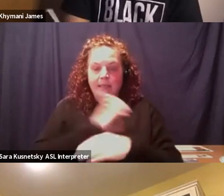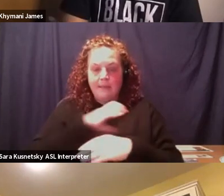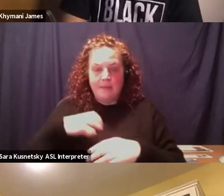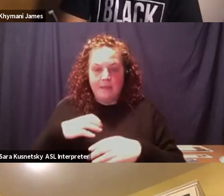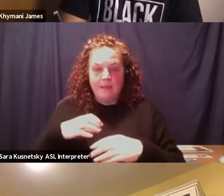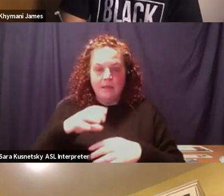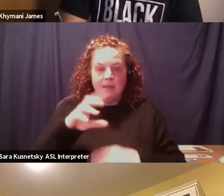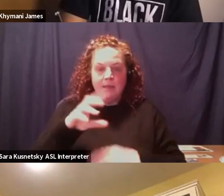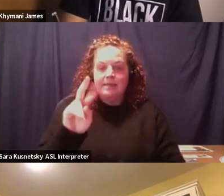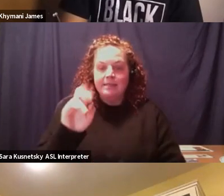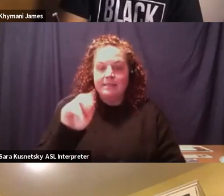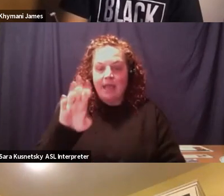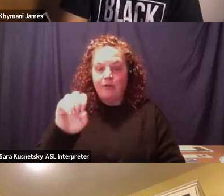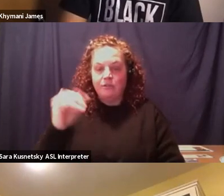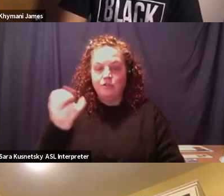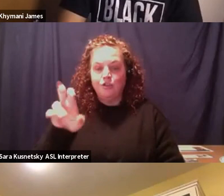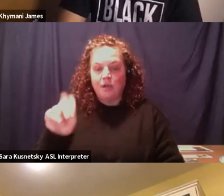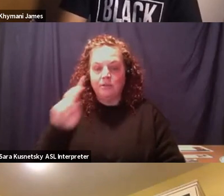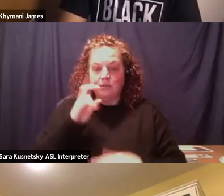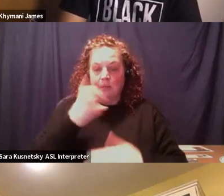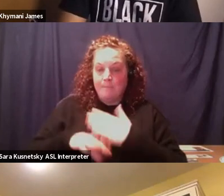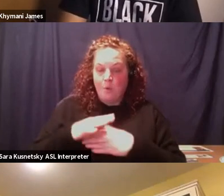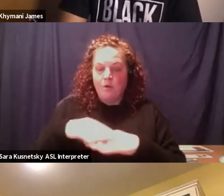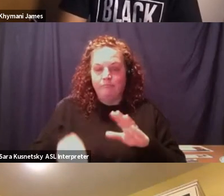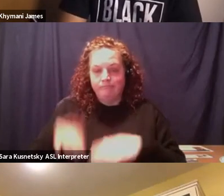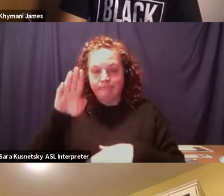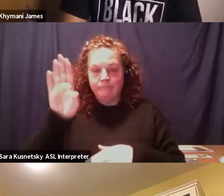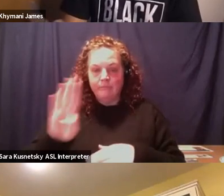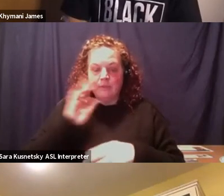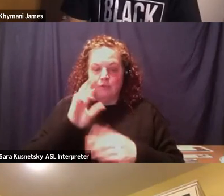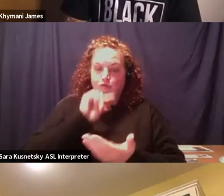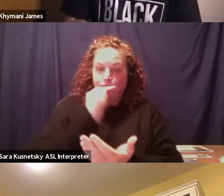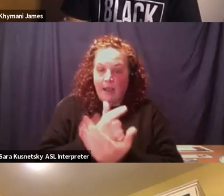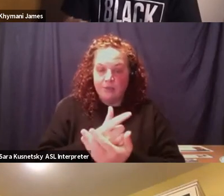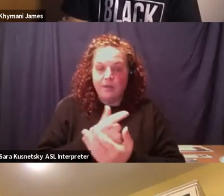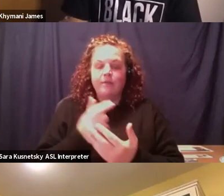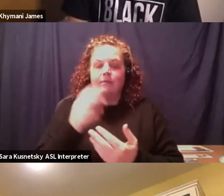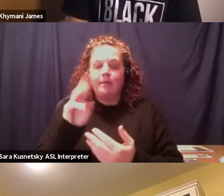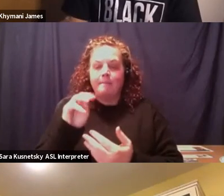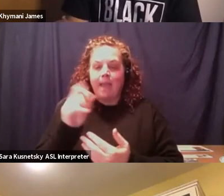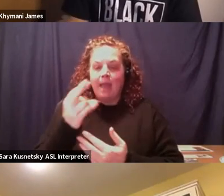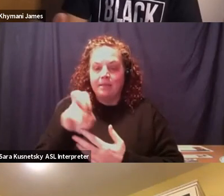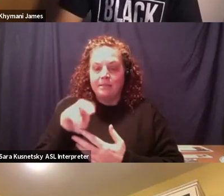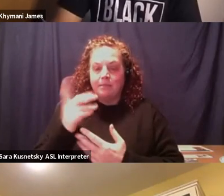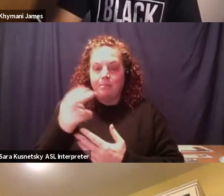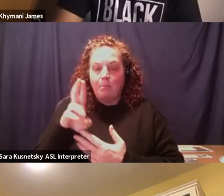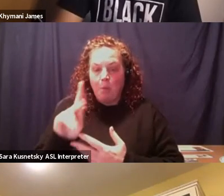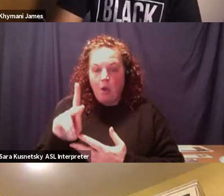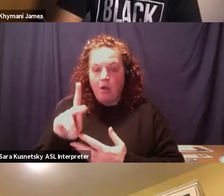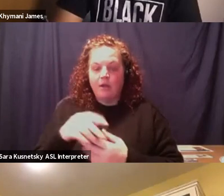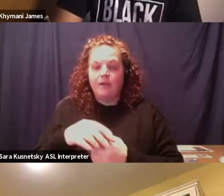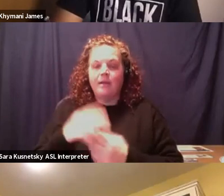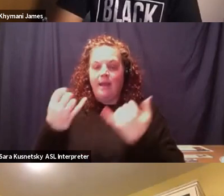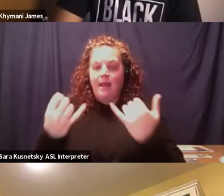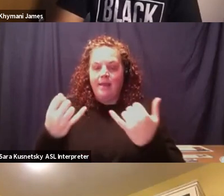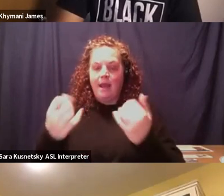in Boston. He's a proud product of the Boston Public Schools, is a graduate of Madison Park Technical Vocational High School, and is now